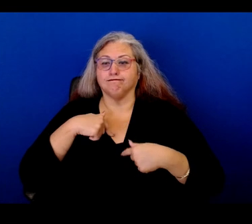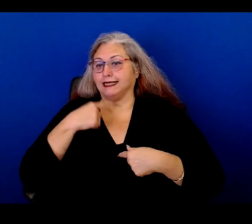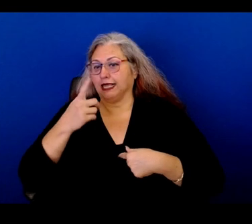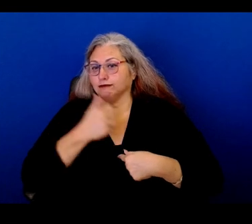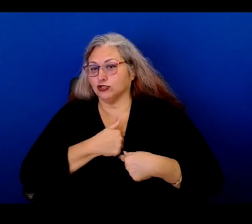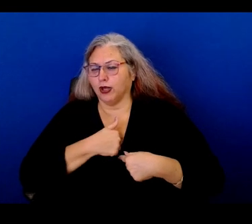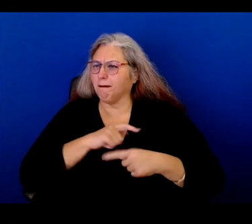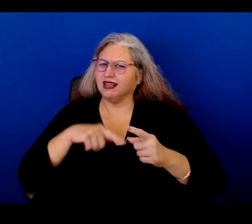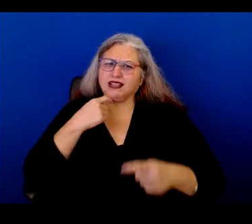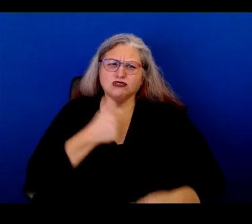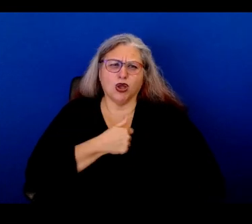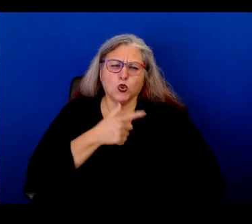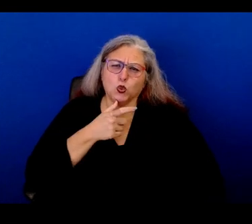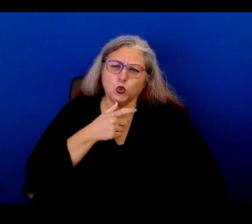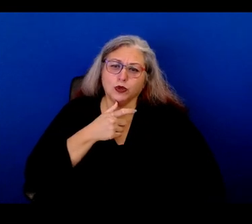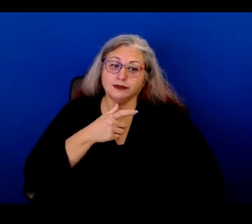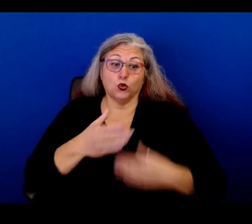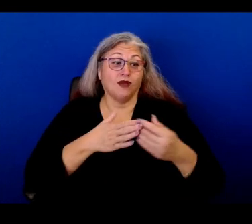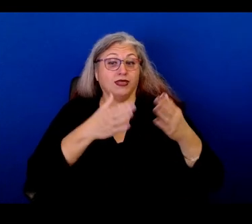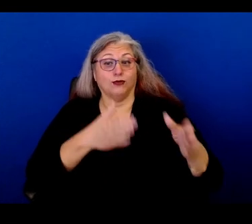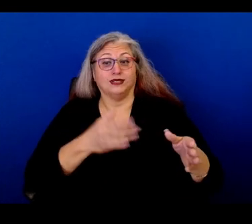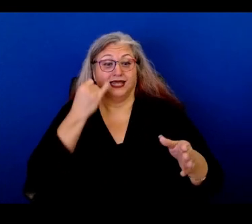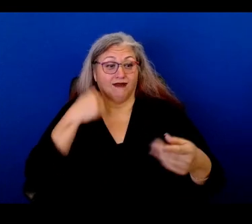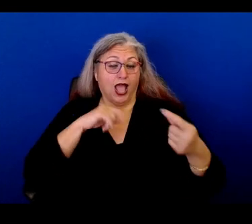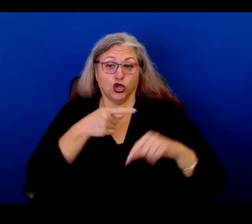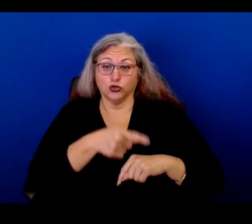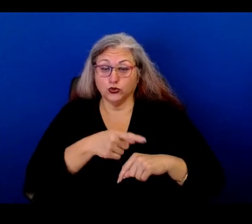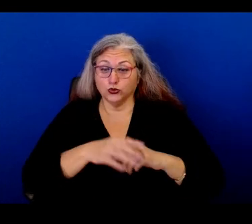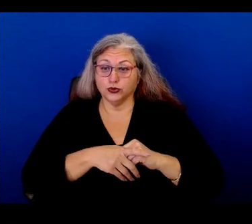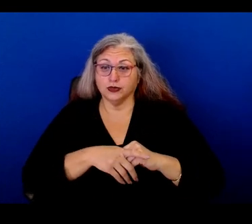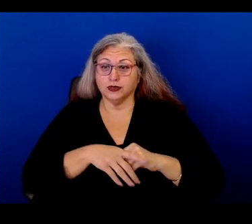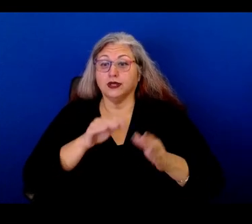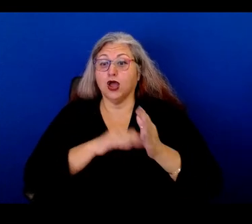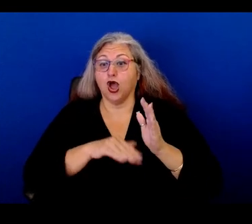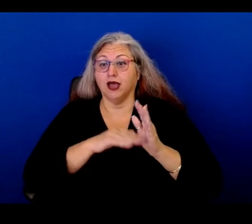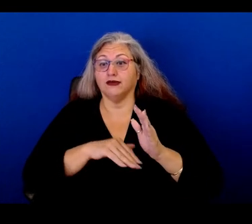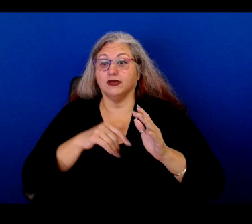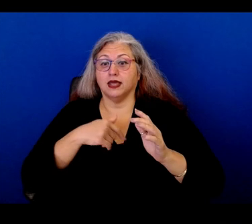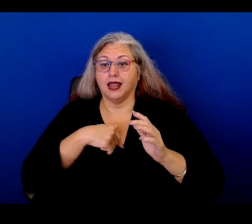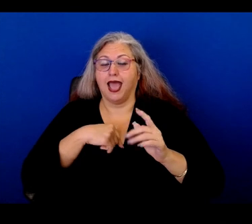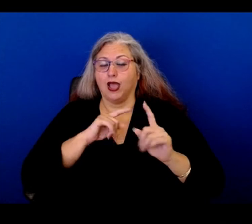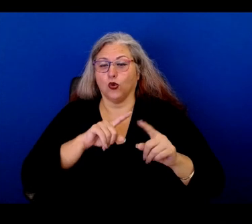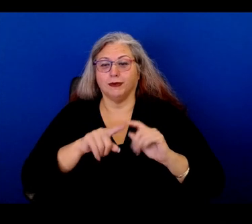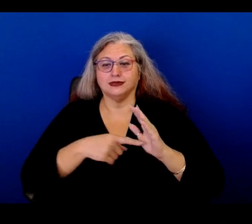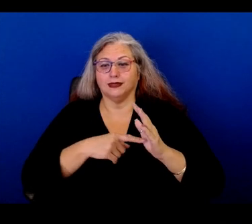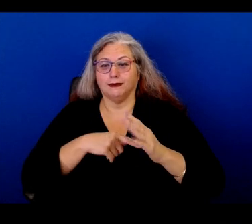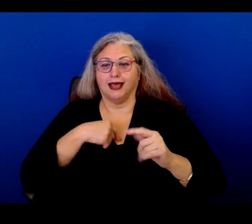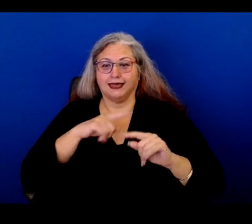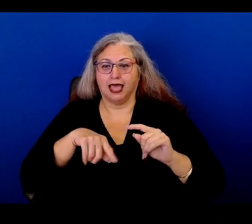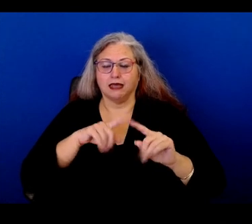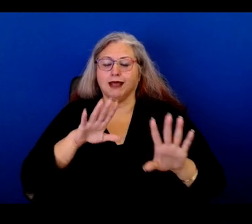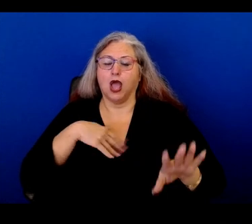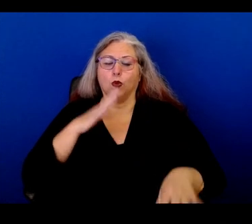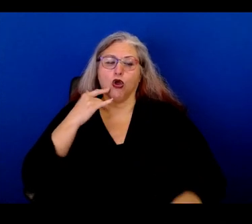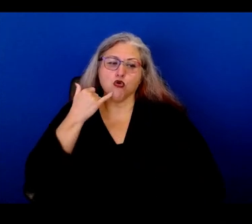You apologize to whom? The person that I hurt. And often I go, but sometimes I can't. But I call